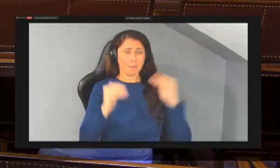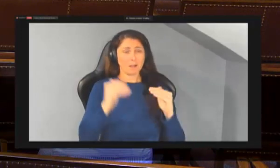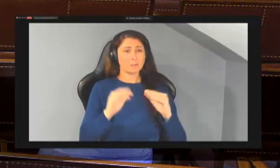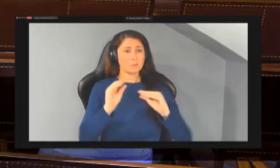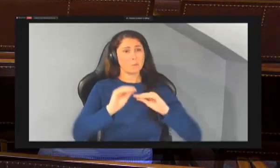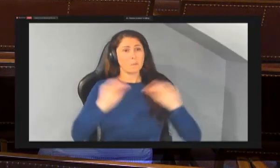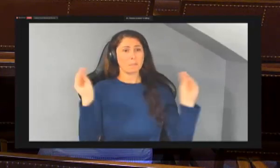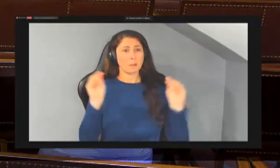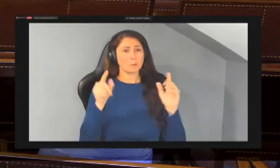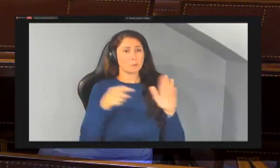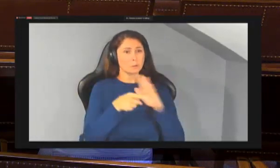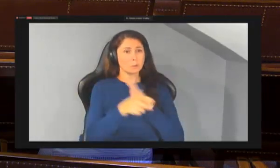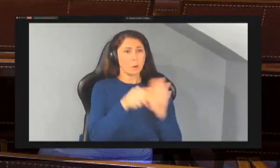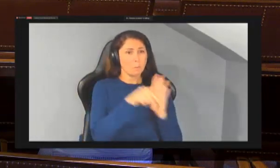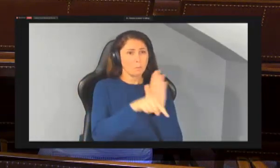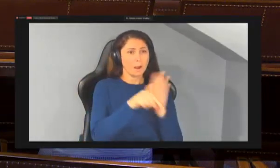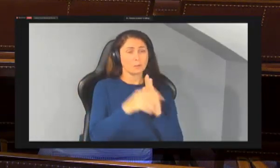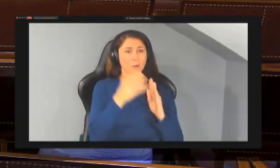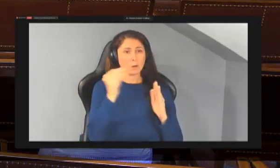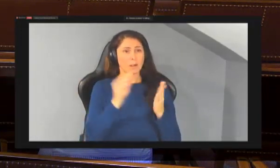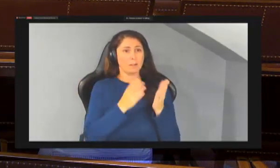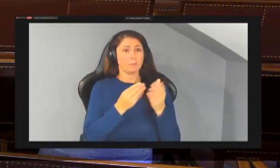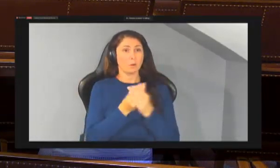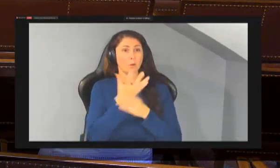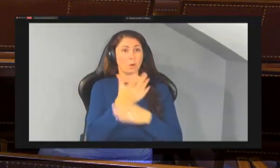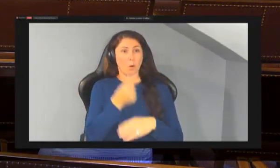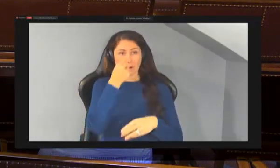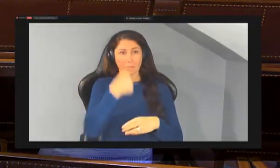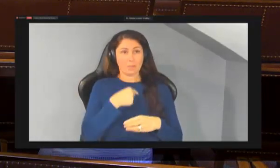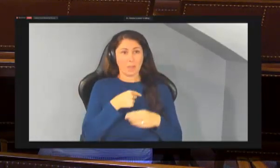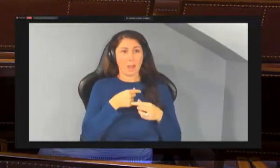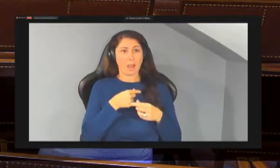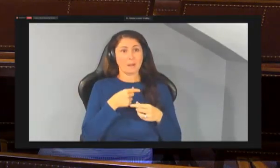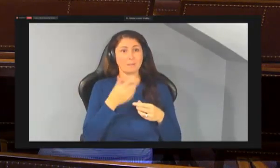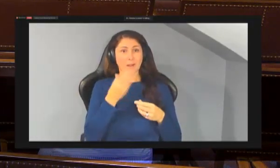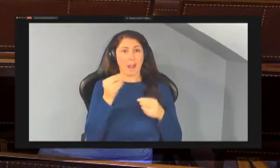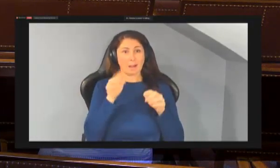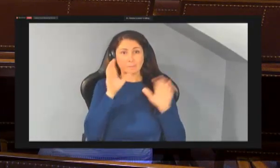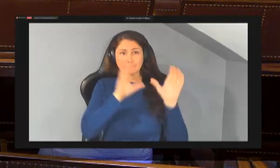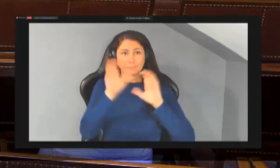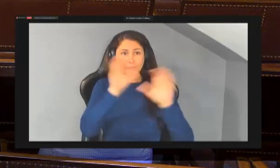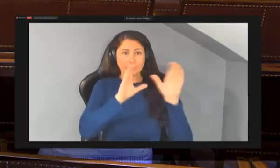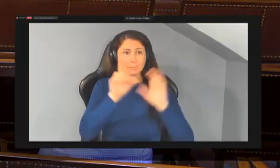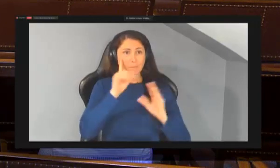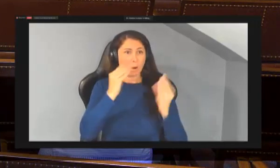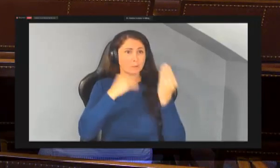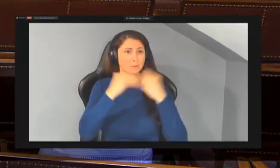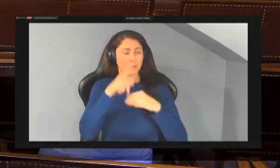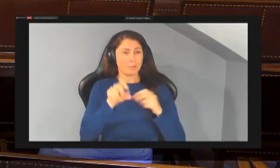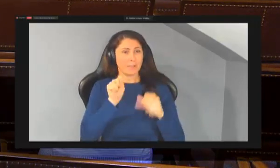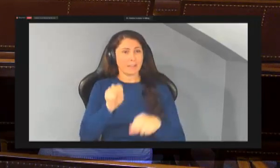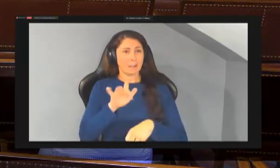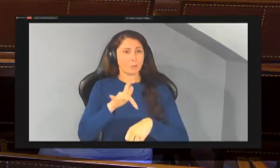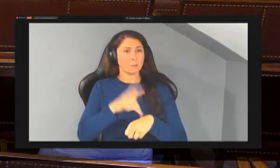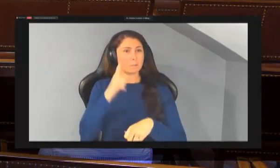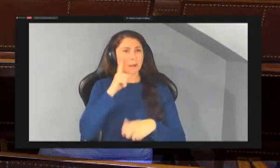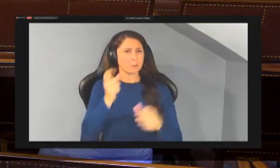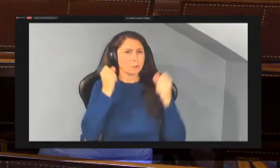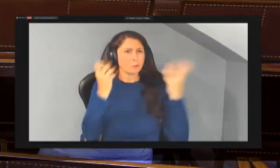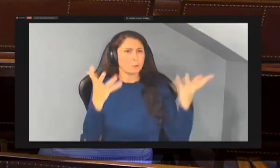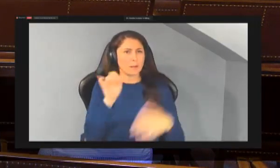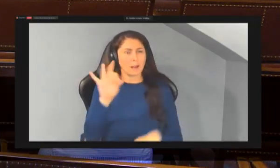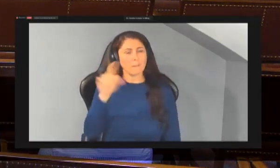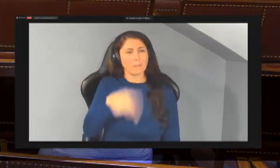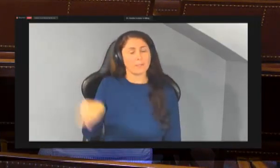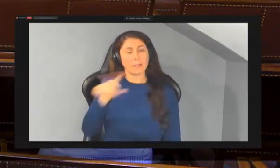predators, and they are growing thin and mangy as they desperately roam the city for any scrap of vegetation they can reach, simply because there are too many of them.